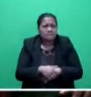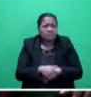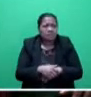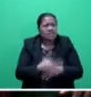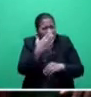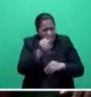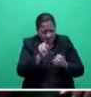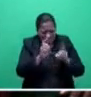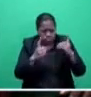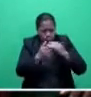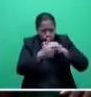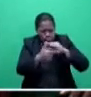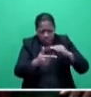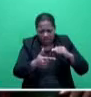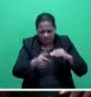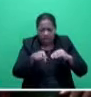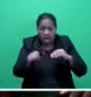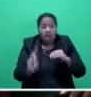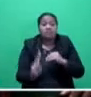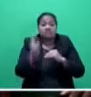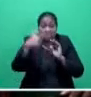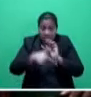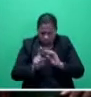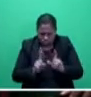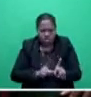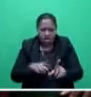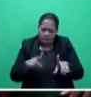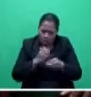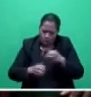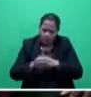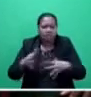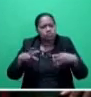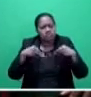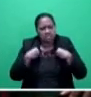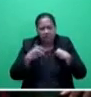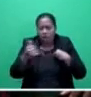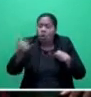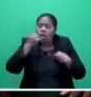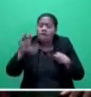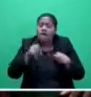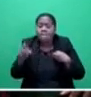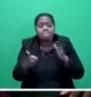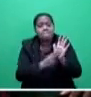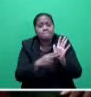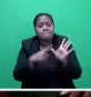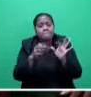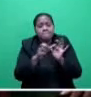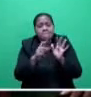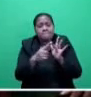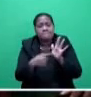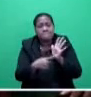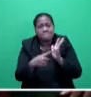level. This is the second time in a year that our office has received calls from Nambitu, and the complainants are